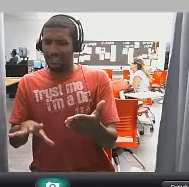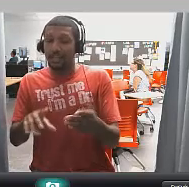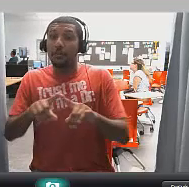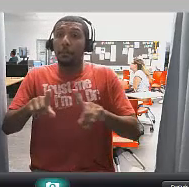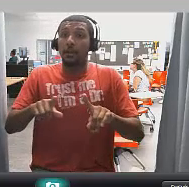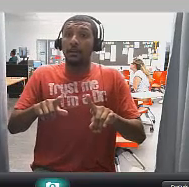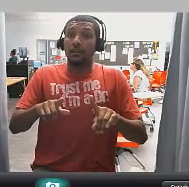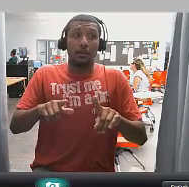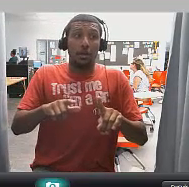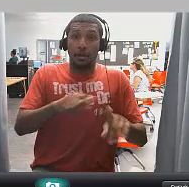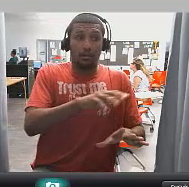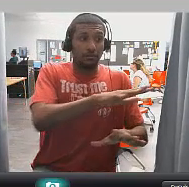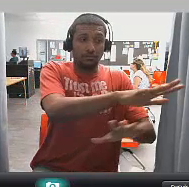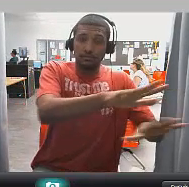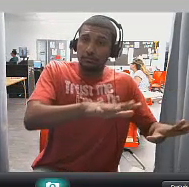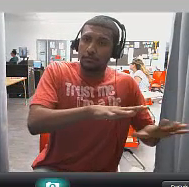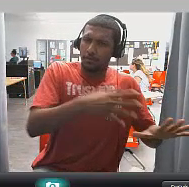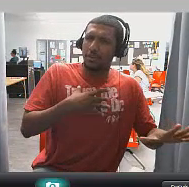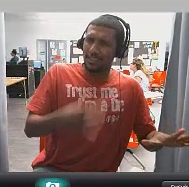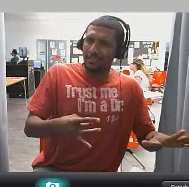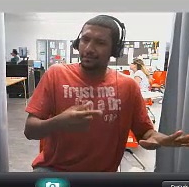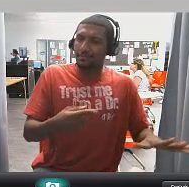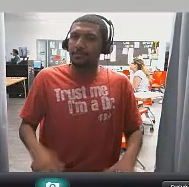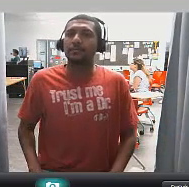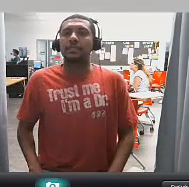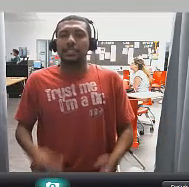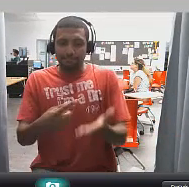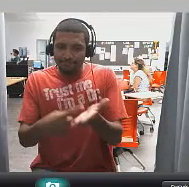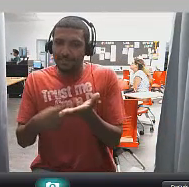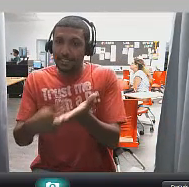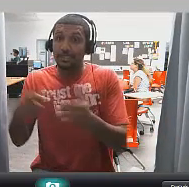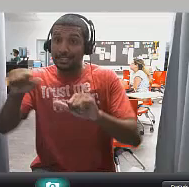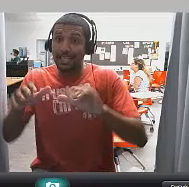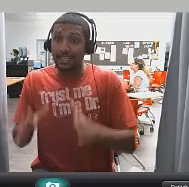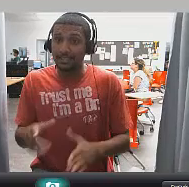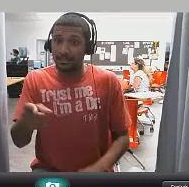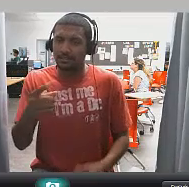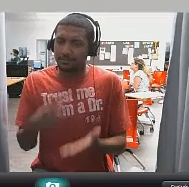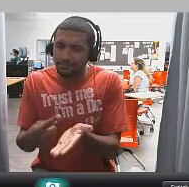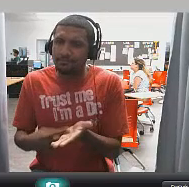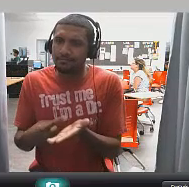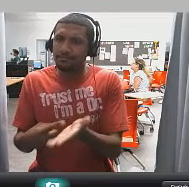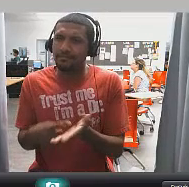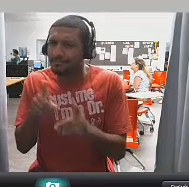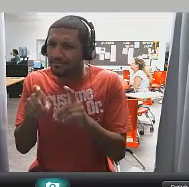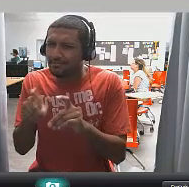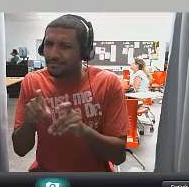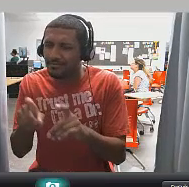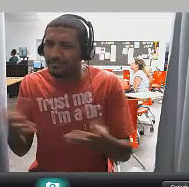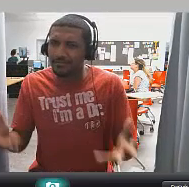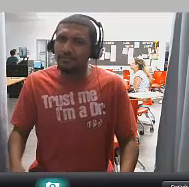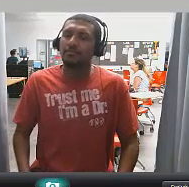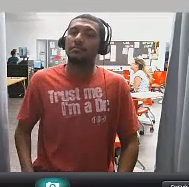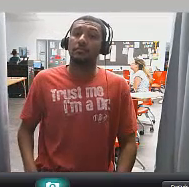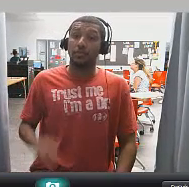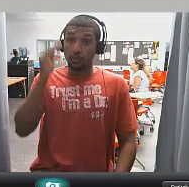I dug into this a little bit. I talked to lots of the scientists that I have access to, thankfully, and started asking questions. Now, we